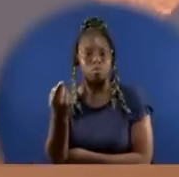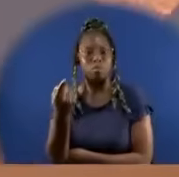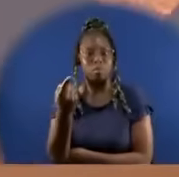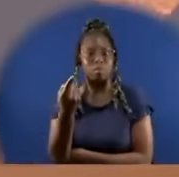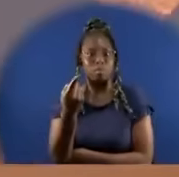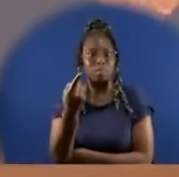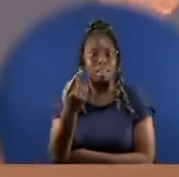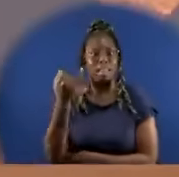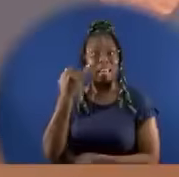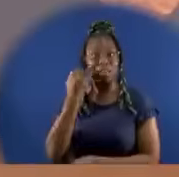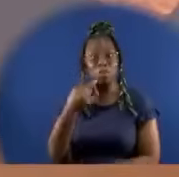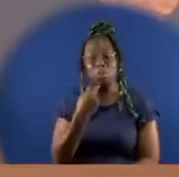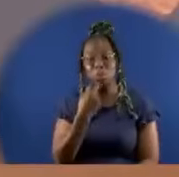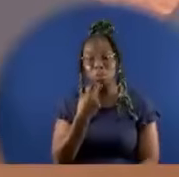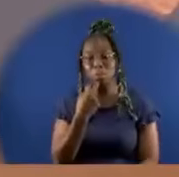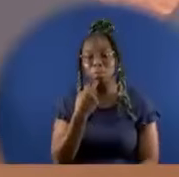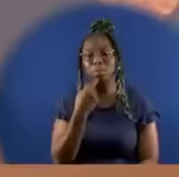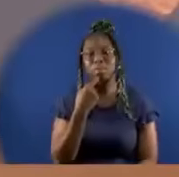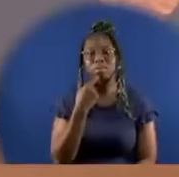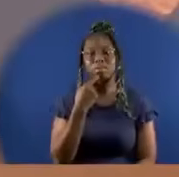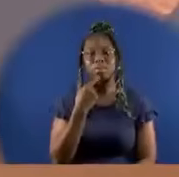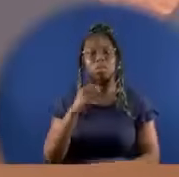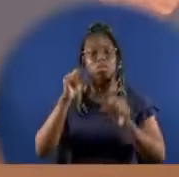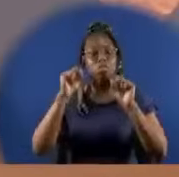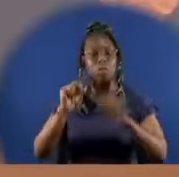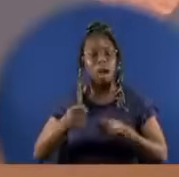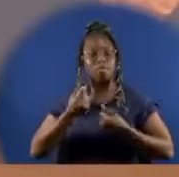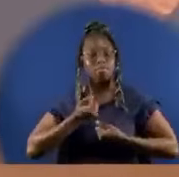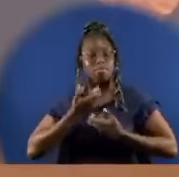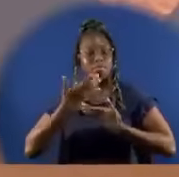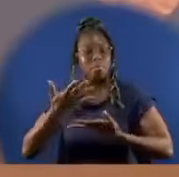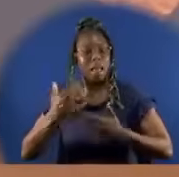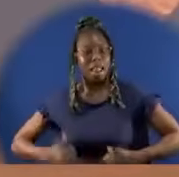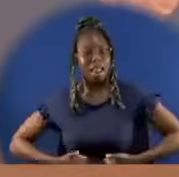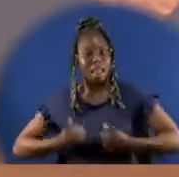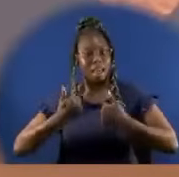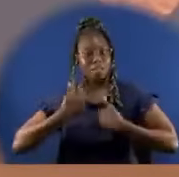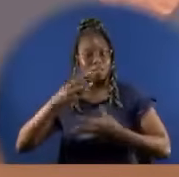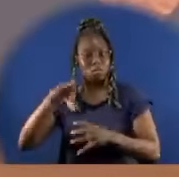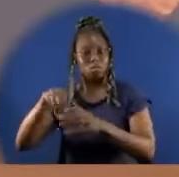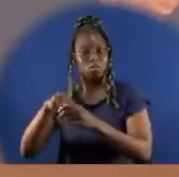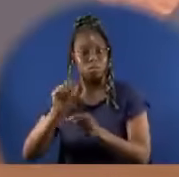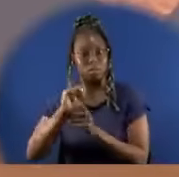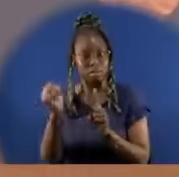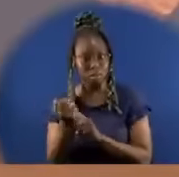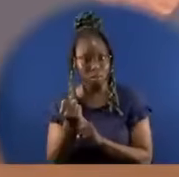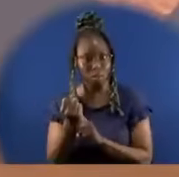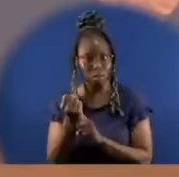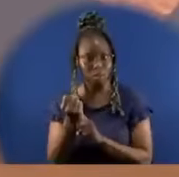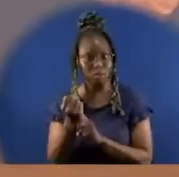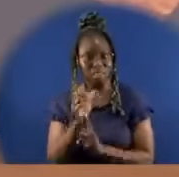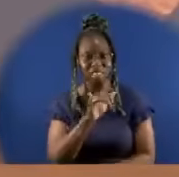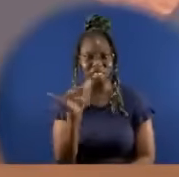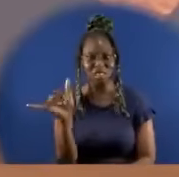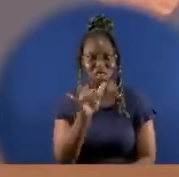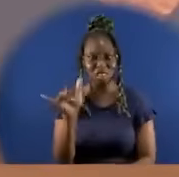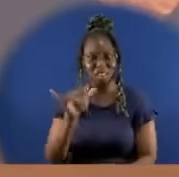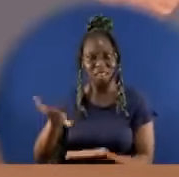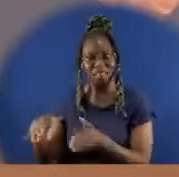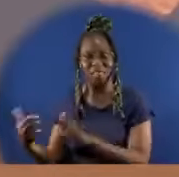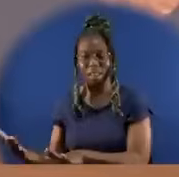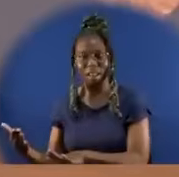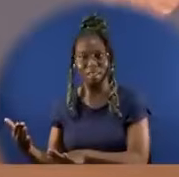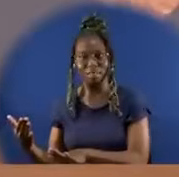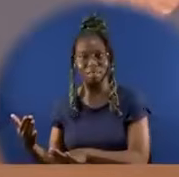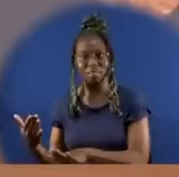is to say that you can speak life into a situation just as you can speak death